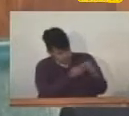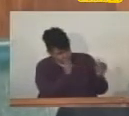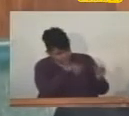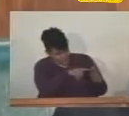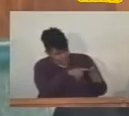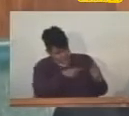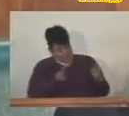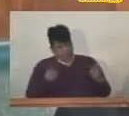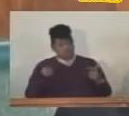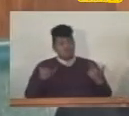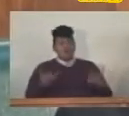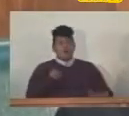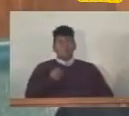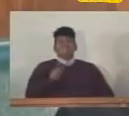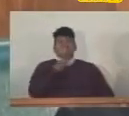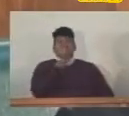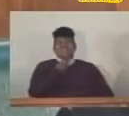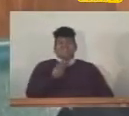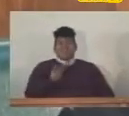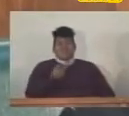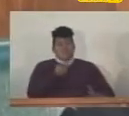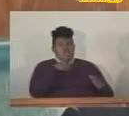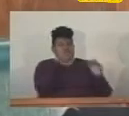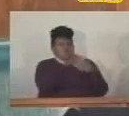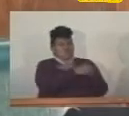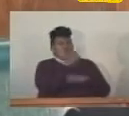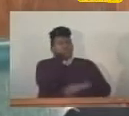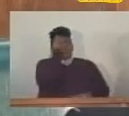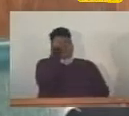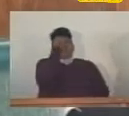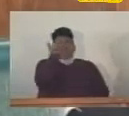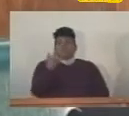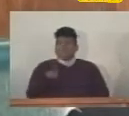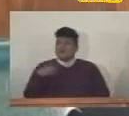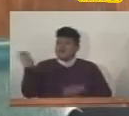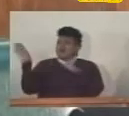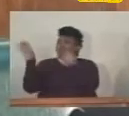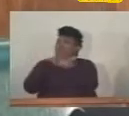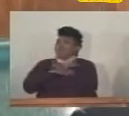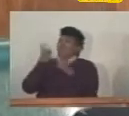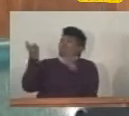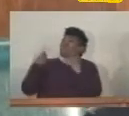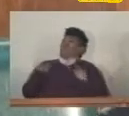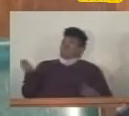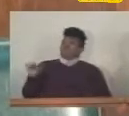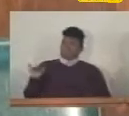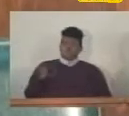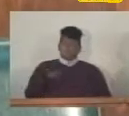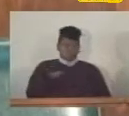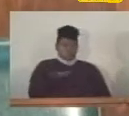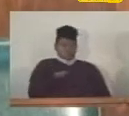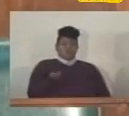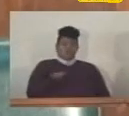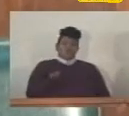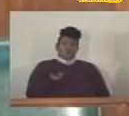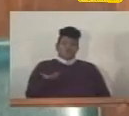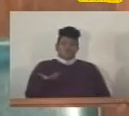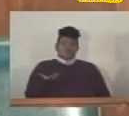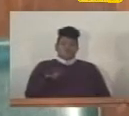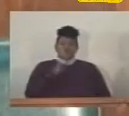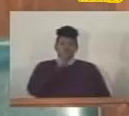and now I am a victim of the behavior of the security forces. So it